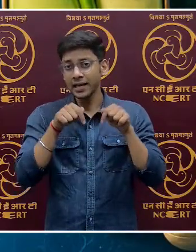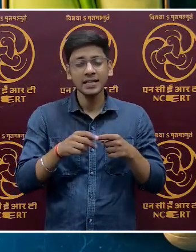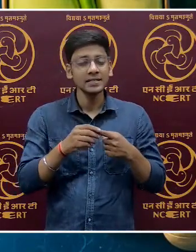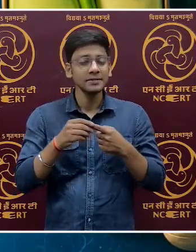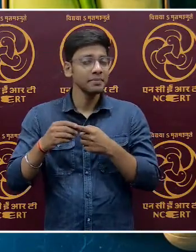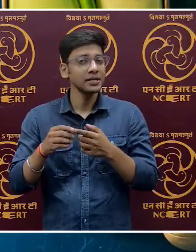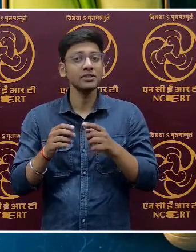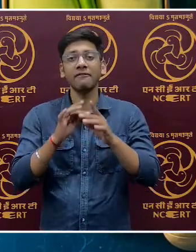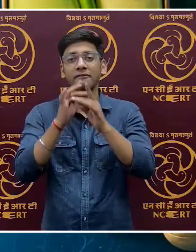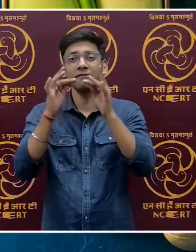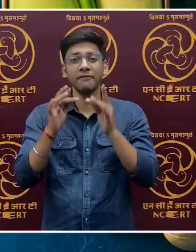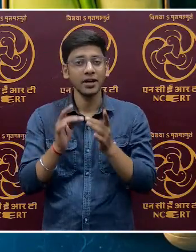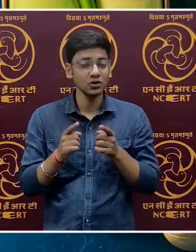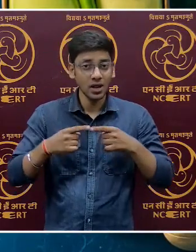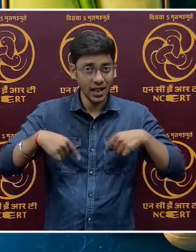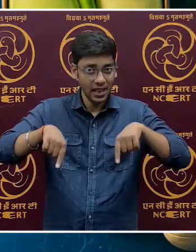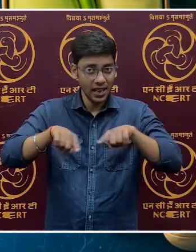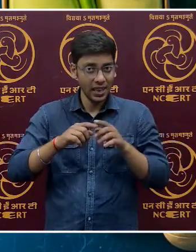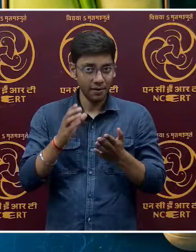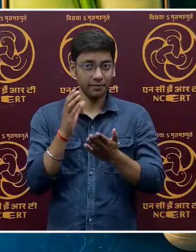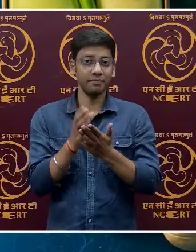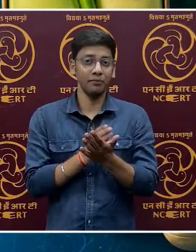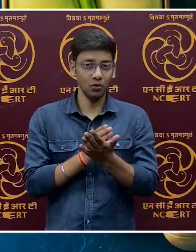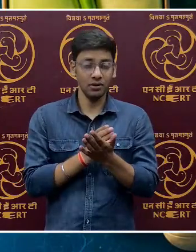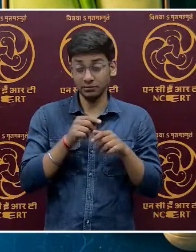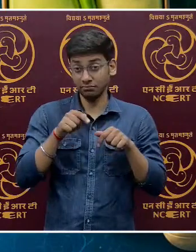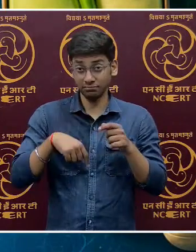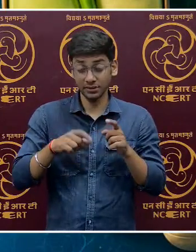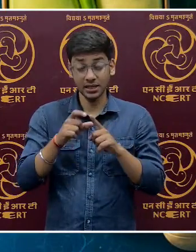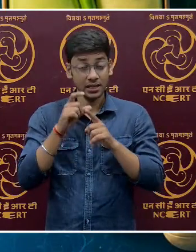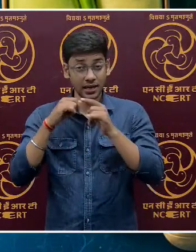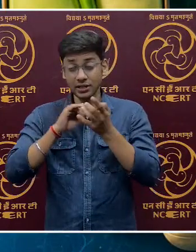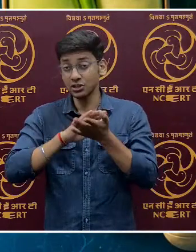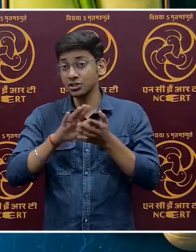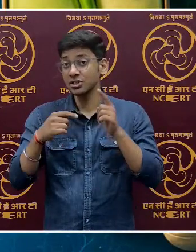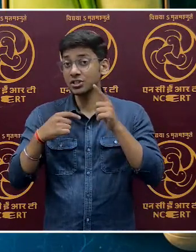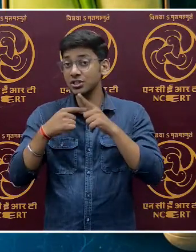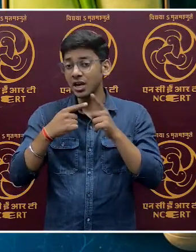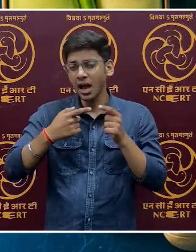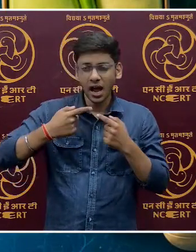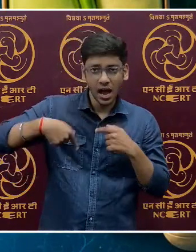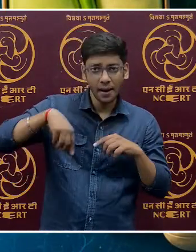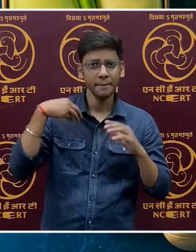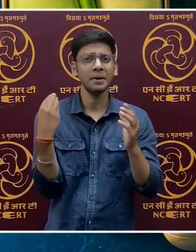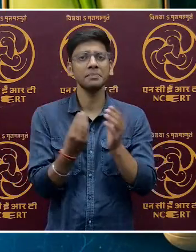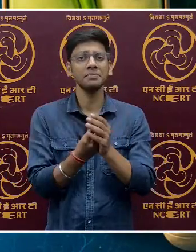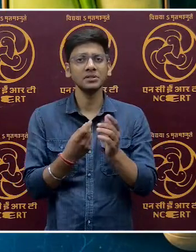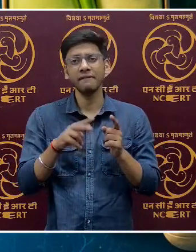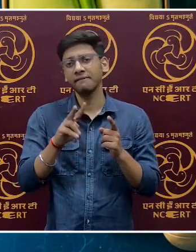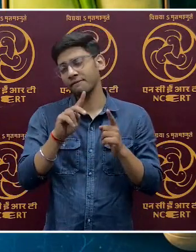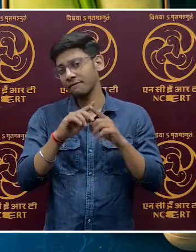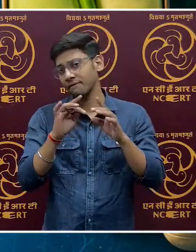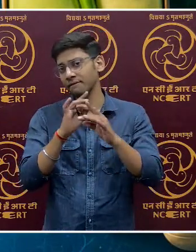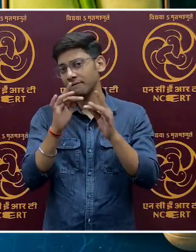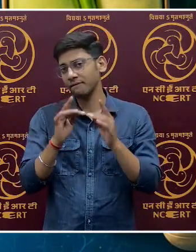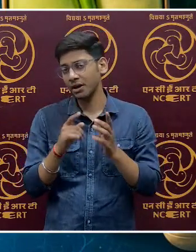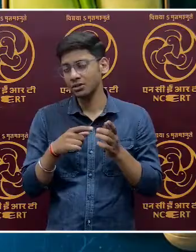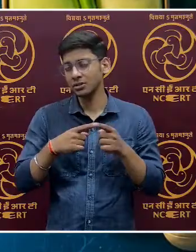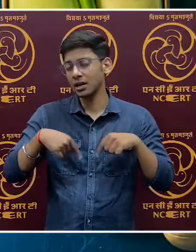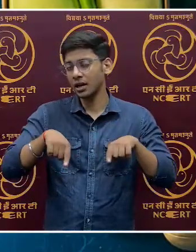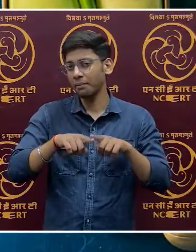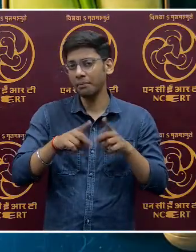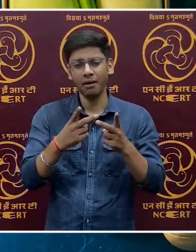special virtual lab series, and under the Diksha platform we have this virtual lab and we do